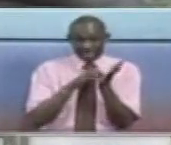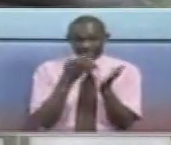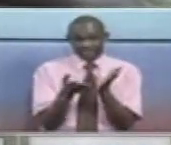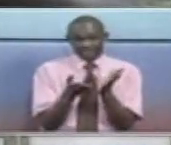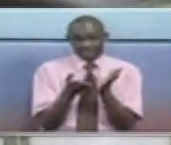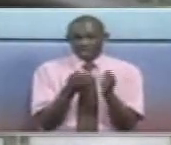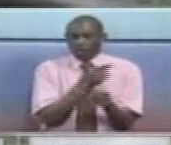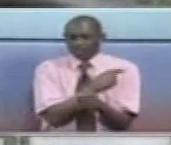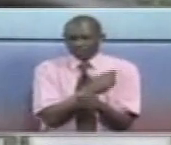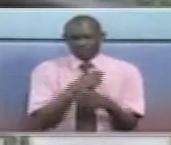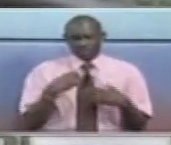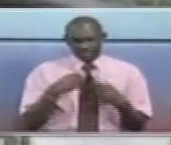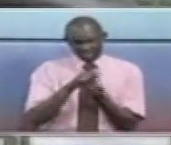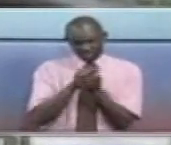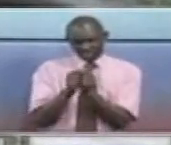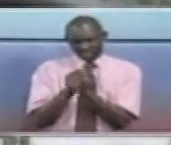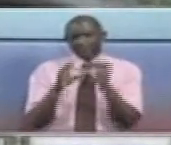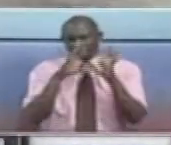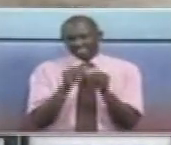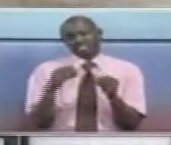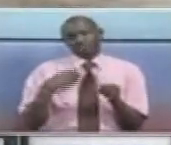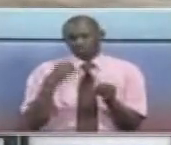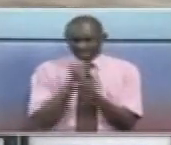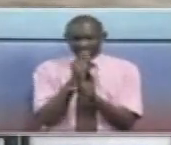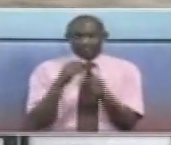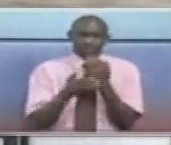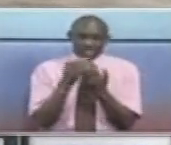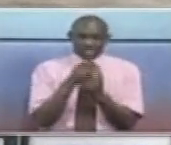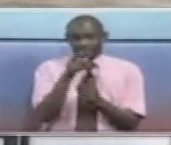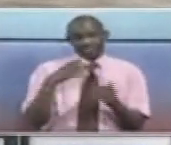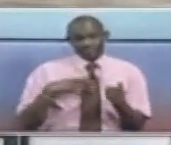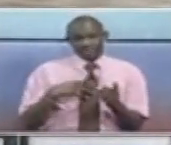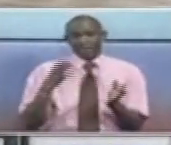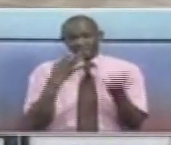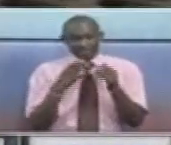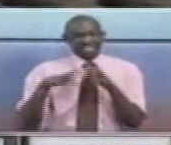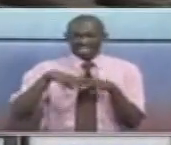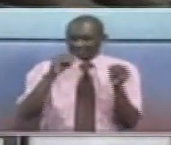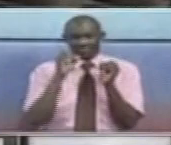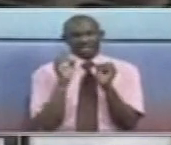The hospital is forced to adjust its budget to accommodate patients like these who may never ever leave.